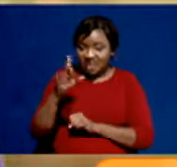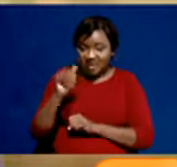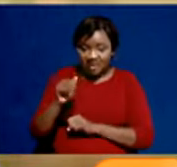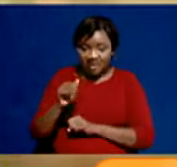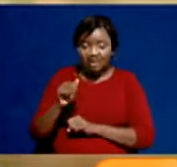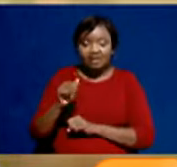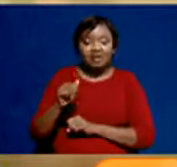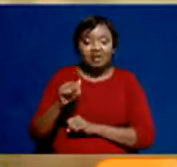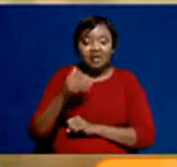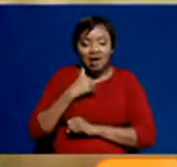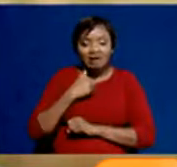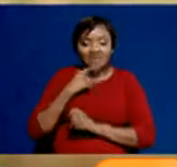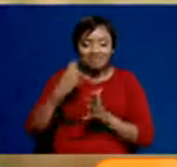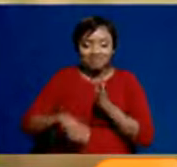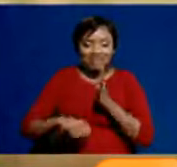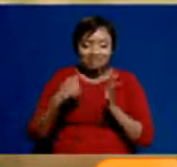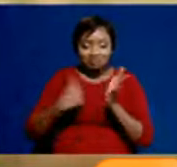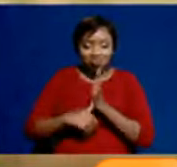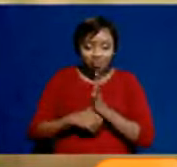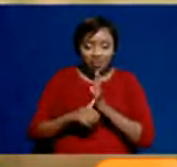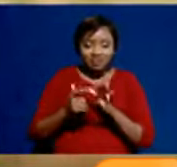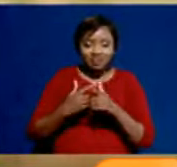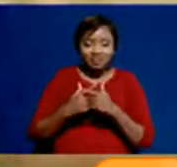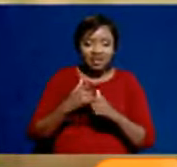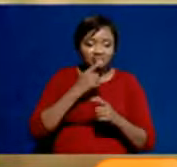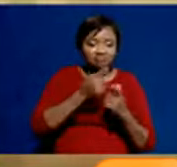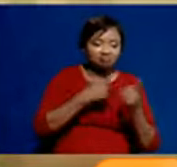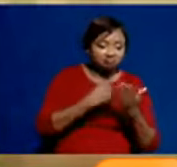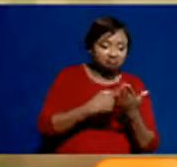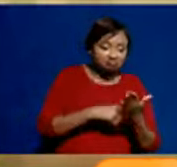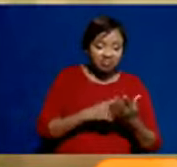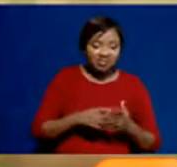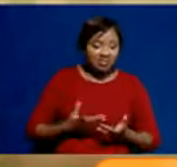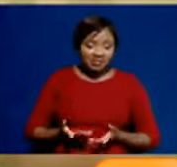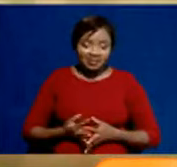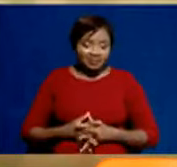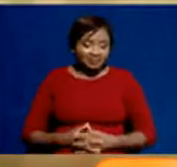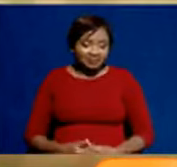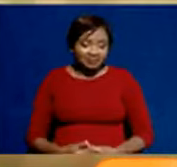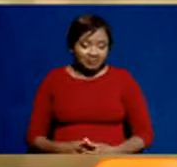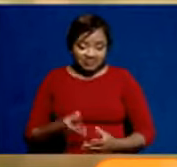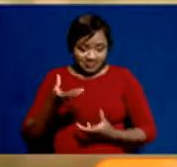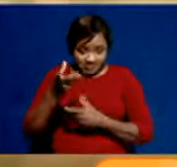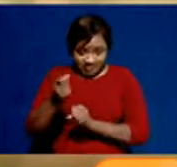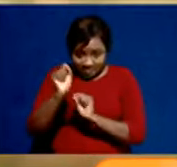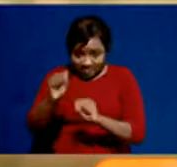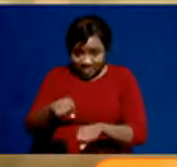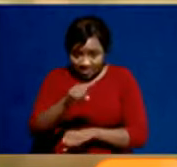and you took him there and he negotiated when he was there, we are not going to believe in such a person.